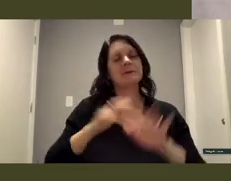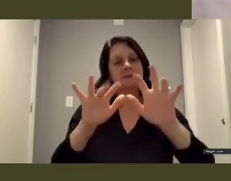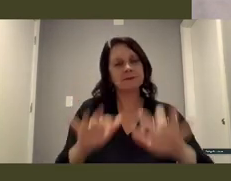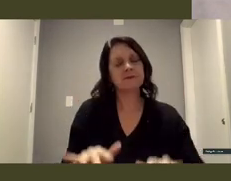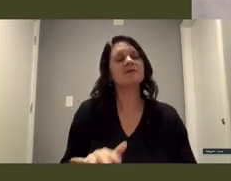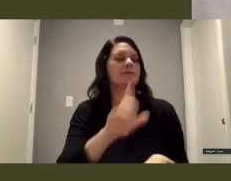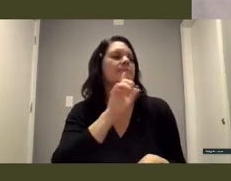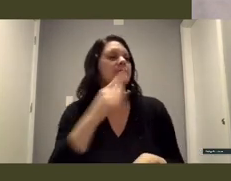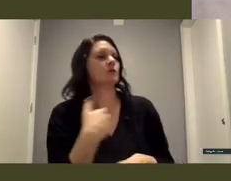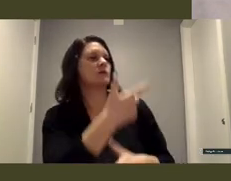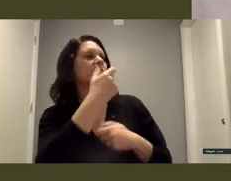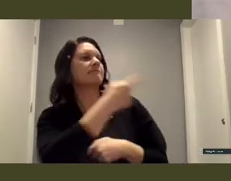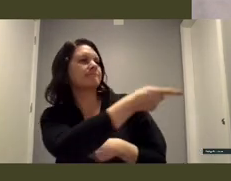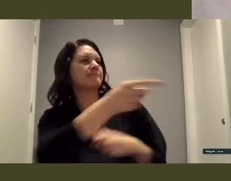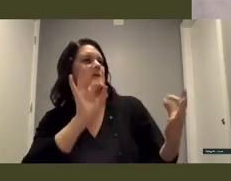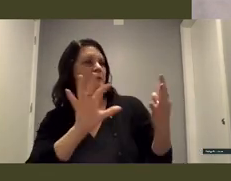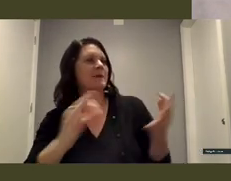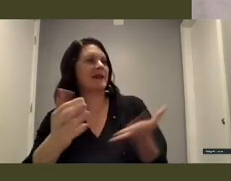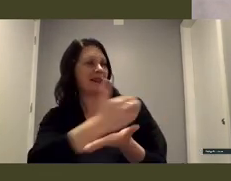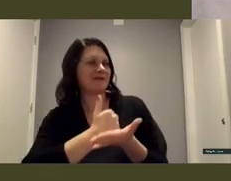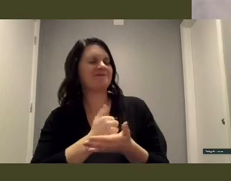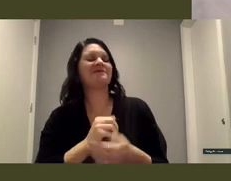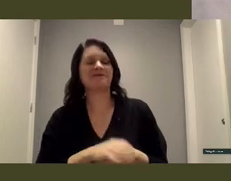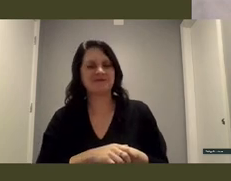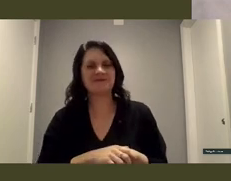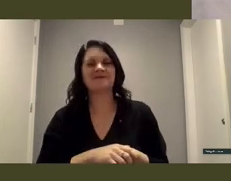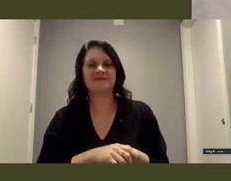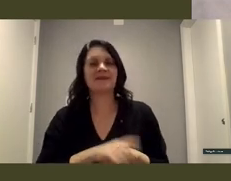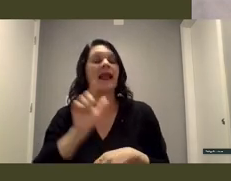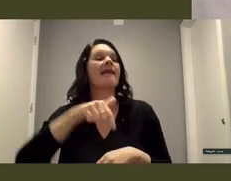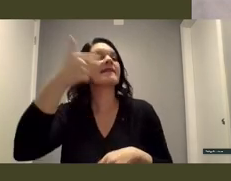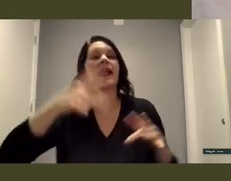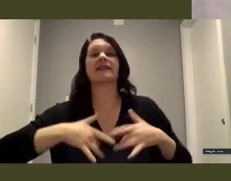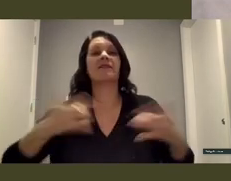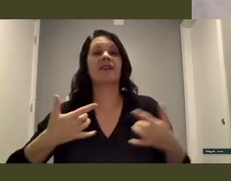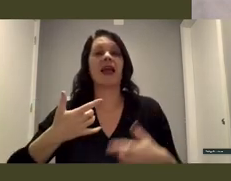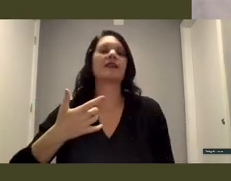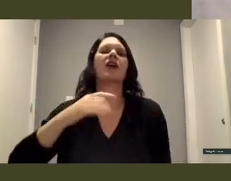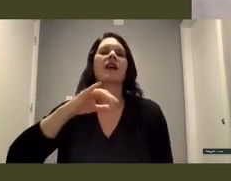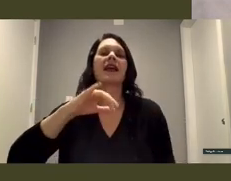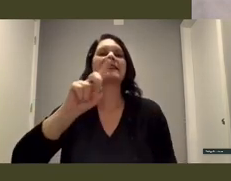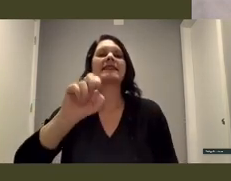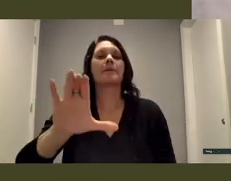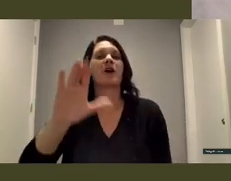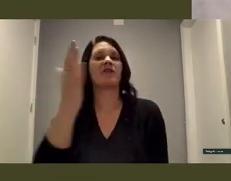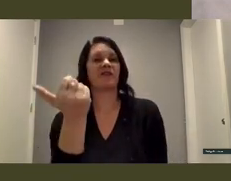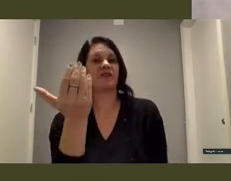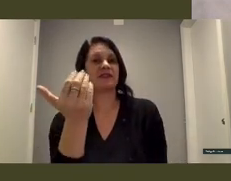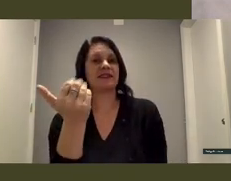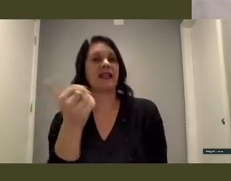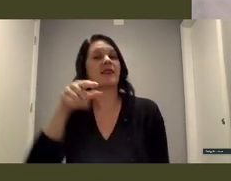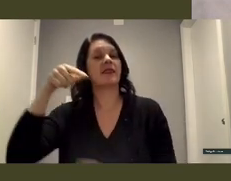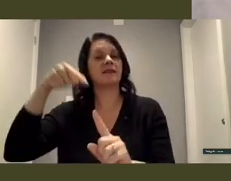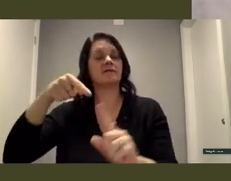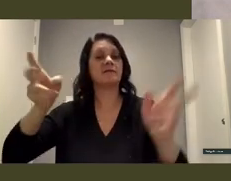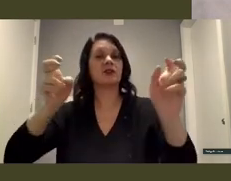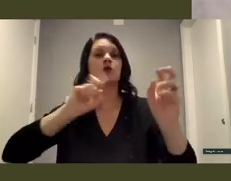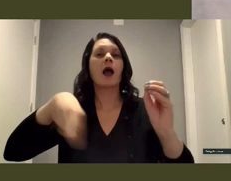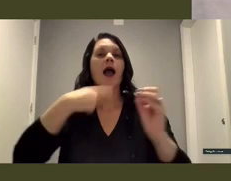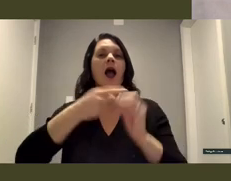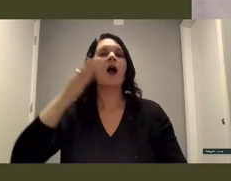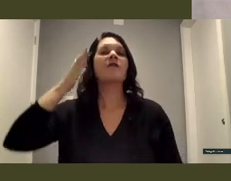interested to get your feedback. Our next event will be on the 15th of December, and it'll be about the future of